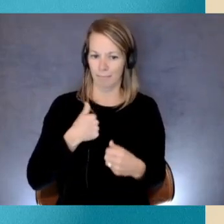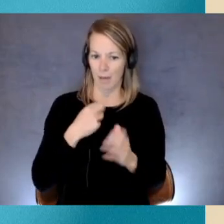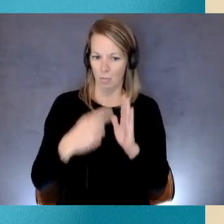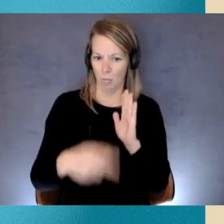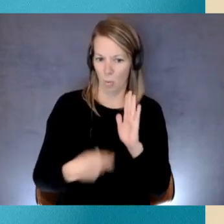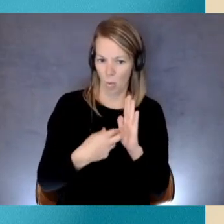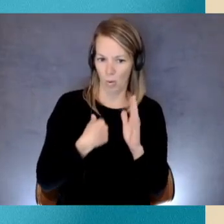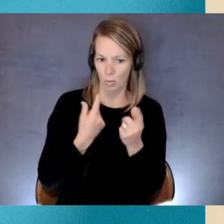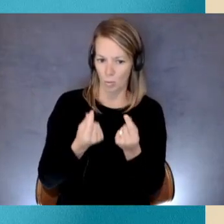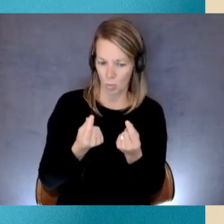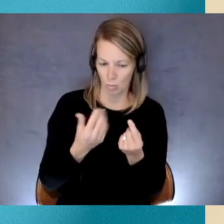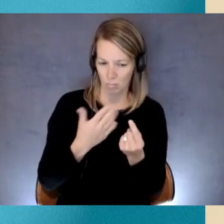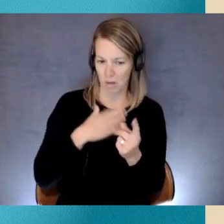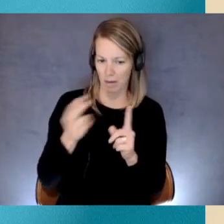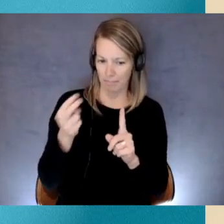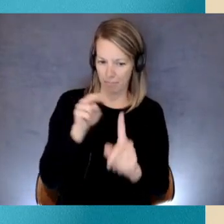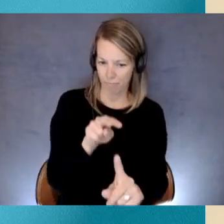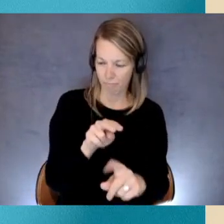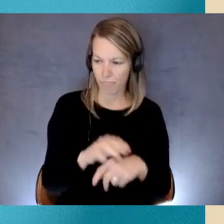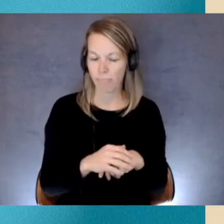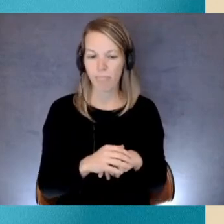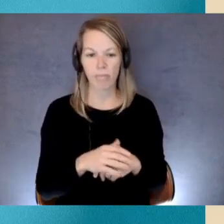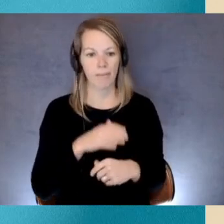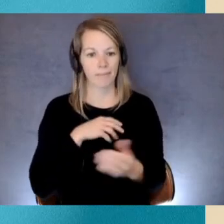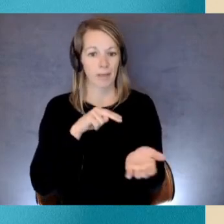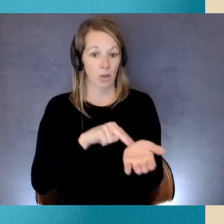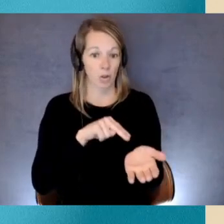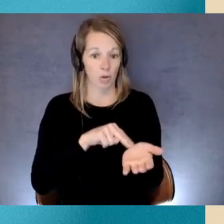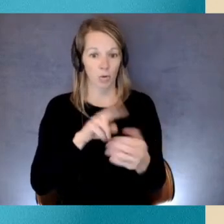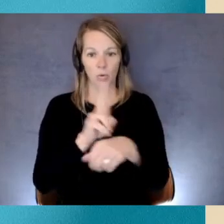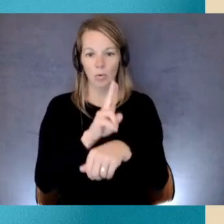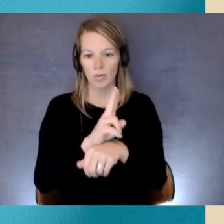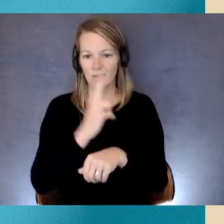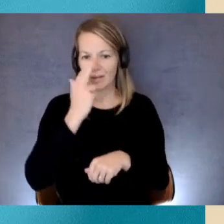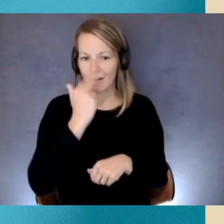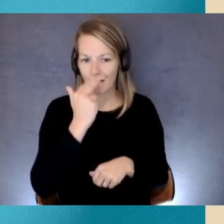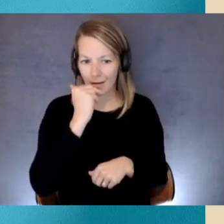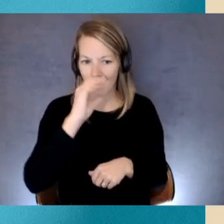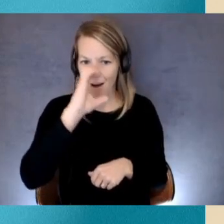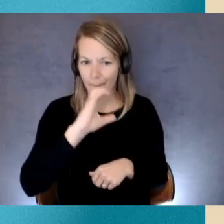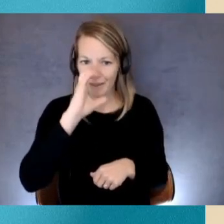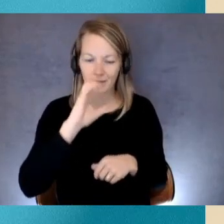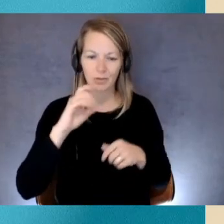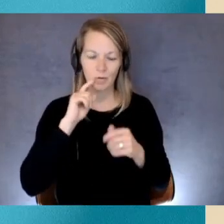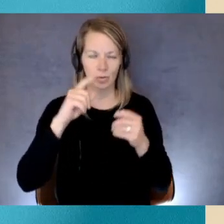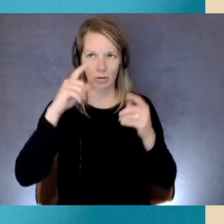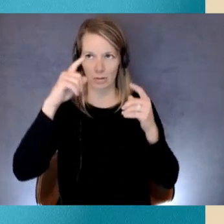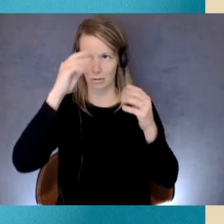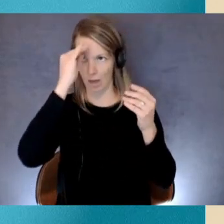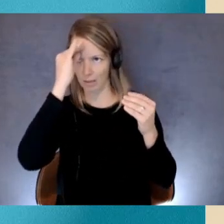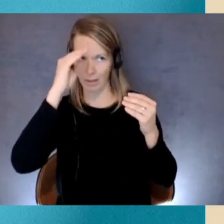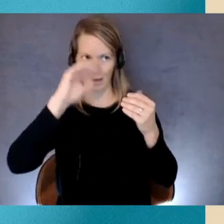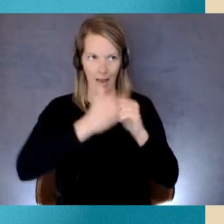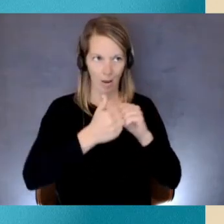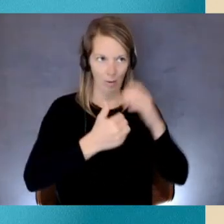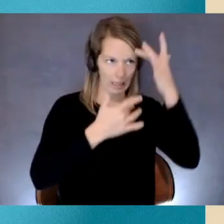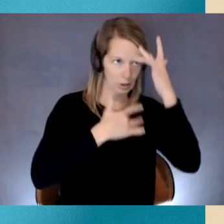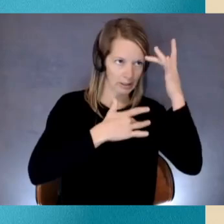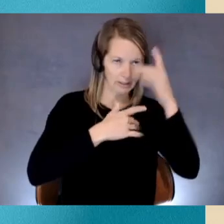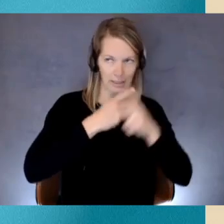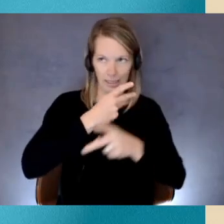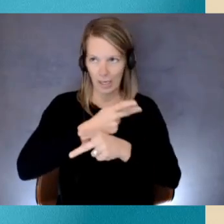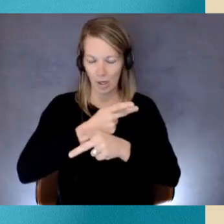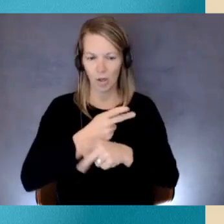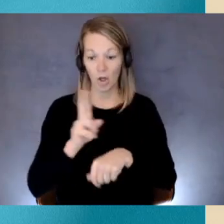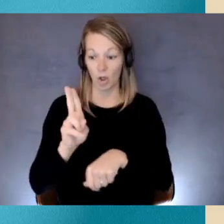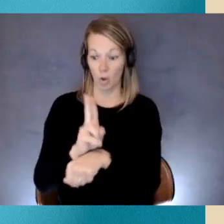for kind of where I'm coming from. I'm a nurse who uses comics to contemplate the complexities of illness and caregiving. And the word uses